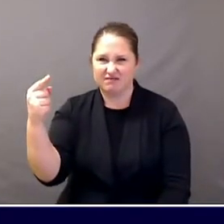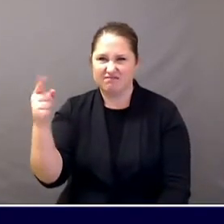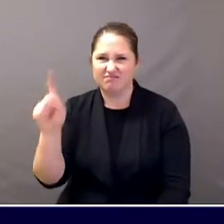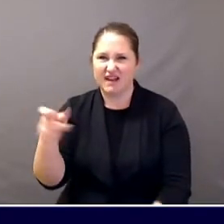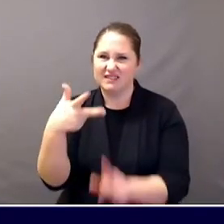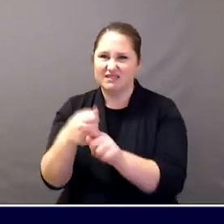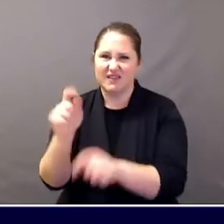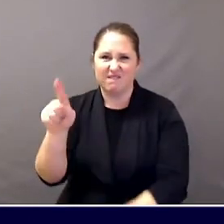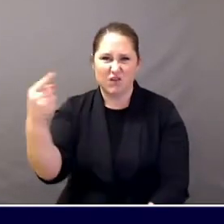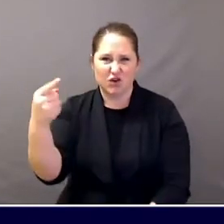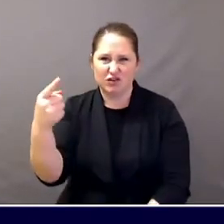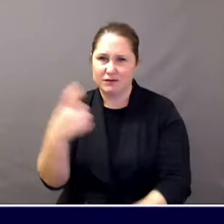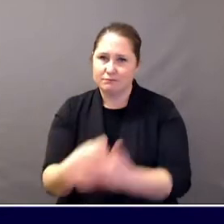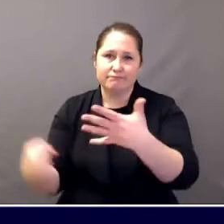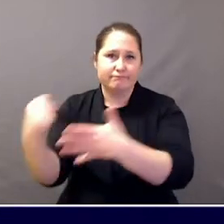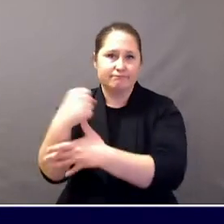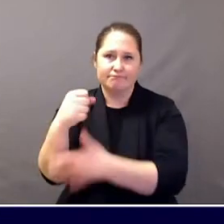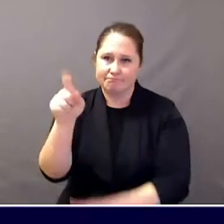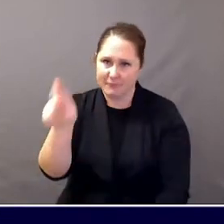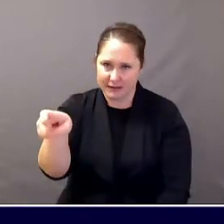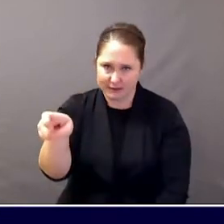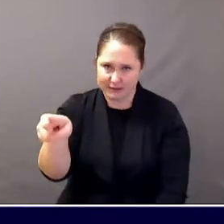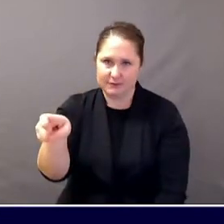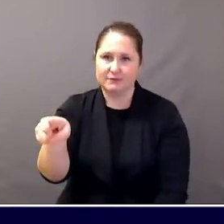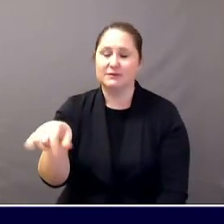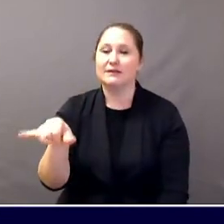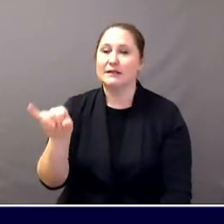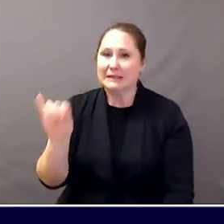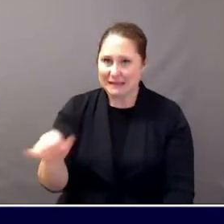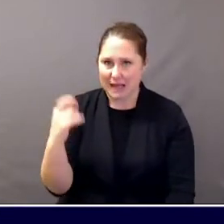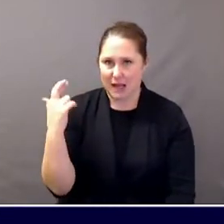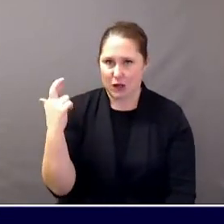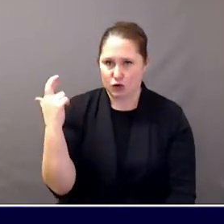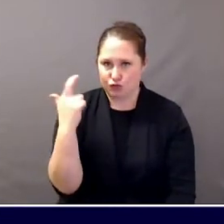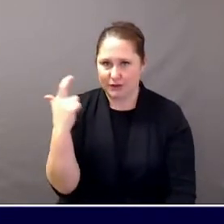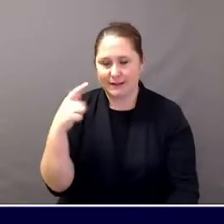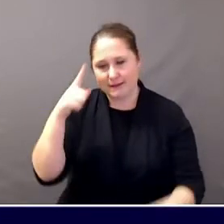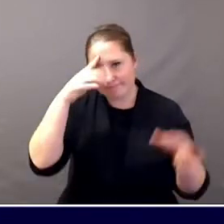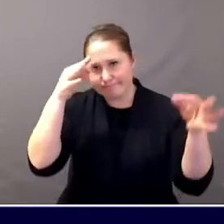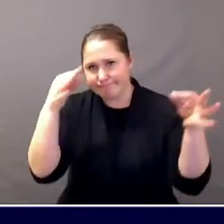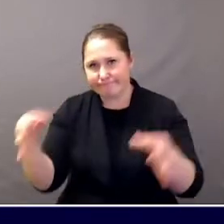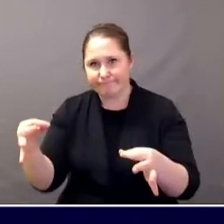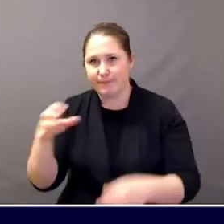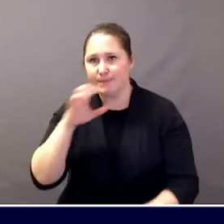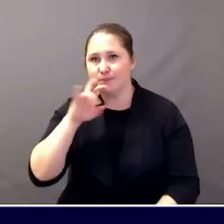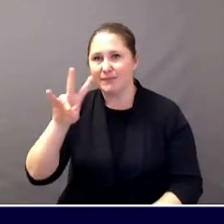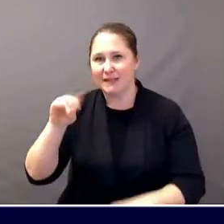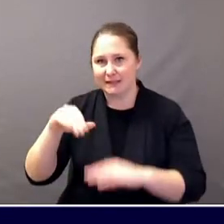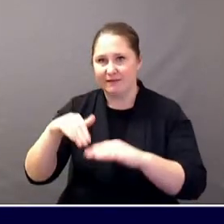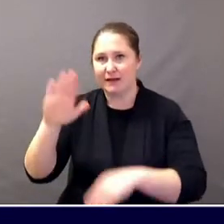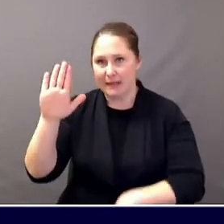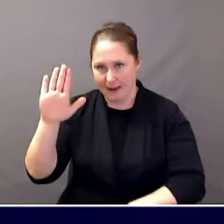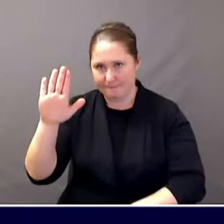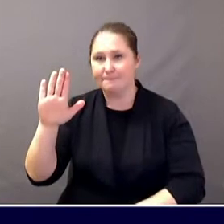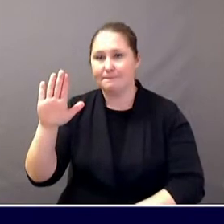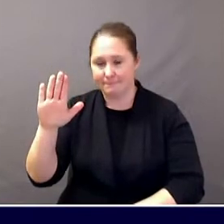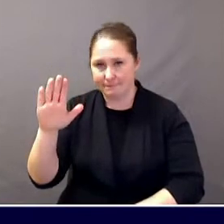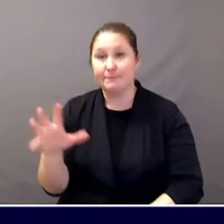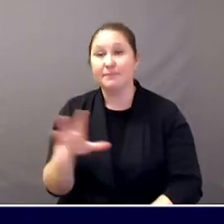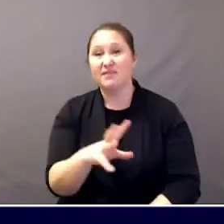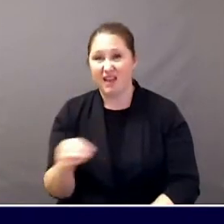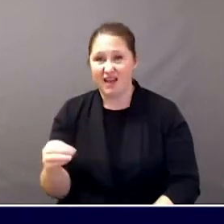and if they're not top of the list? That's the reason we've picked this group right now to go to the head of the line, so to